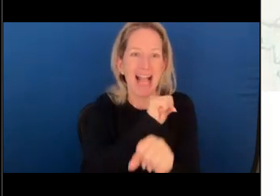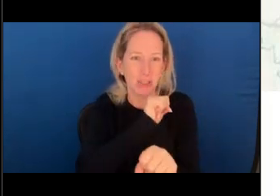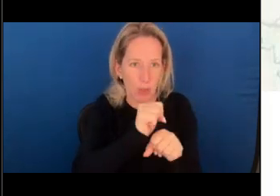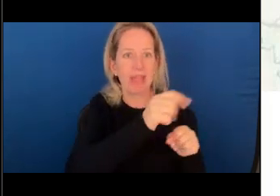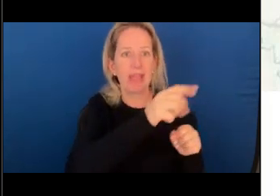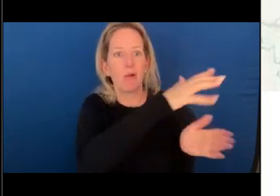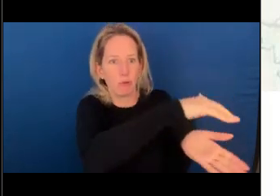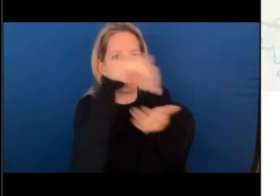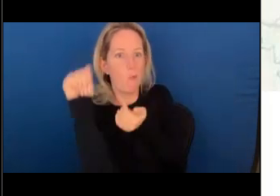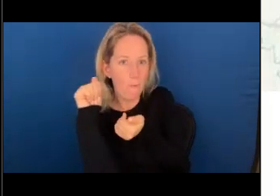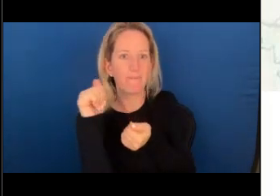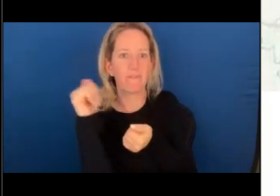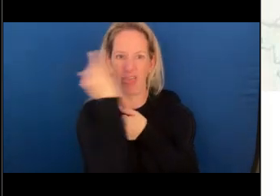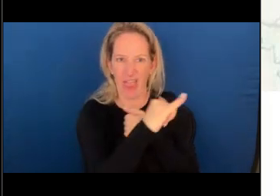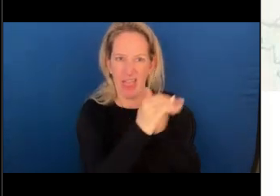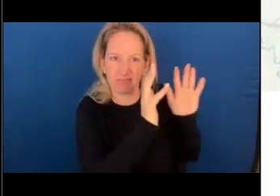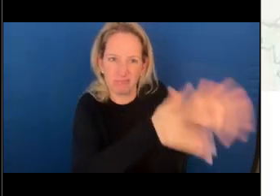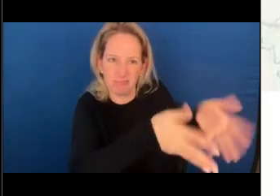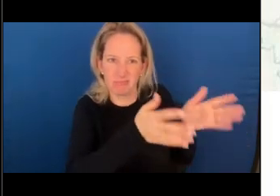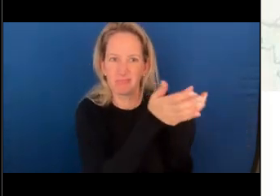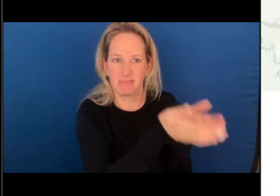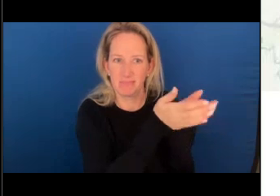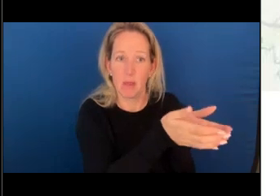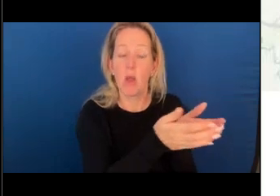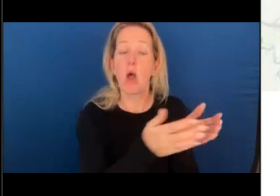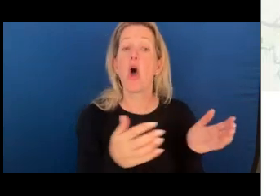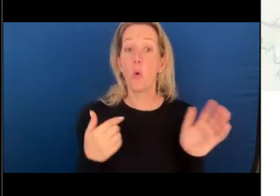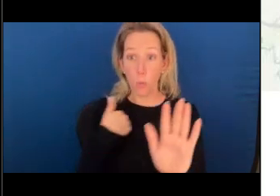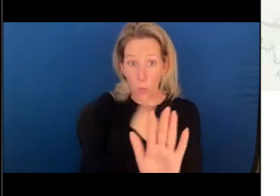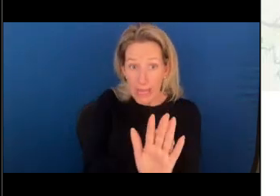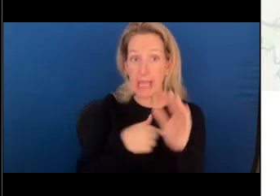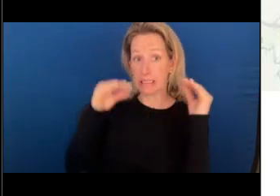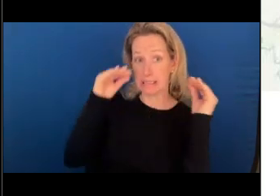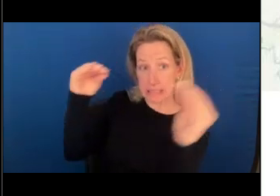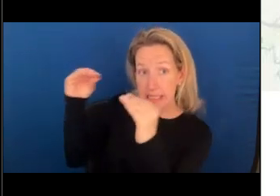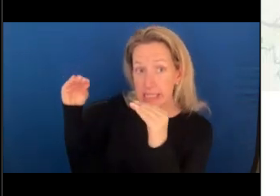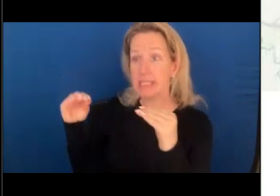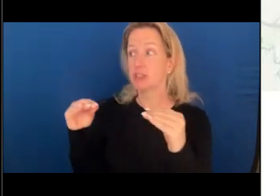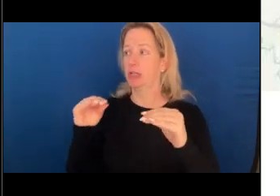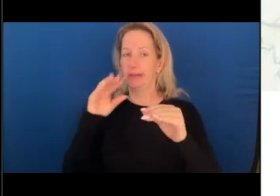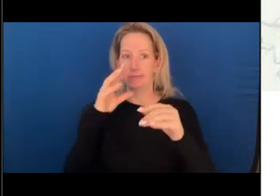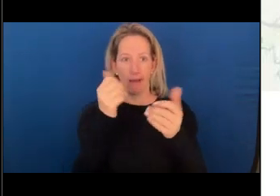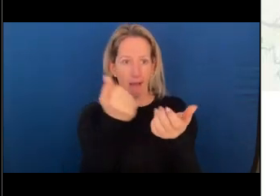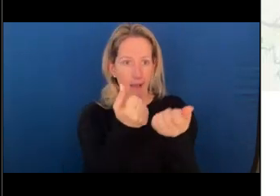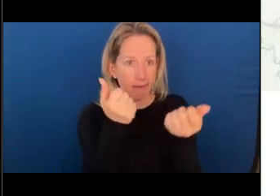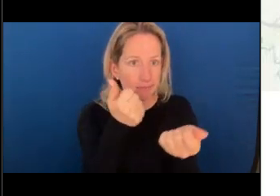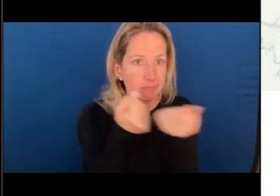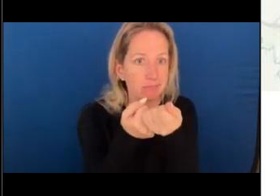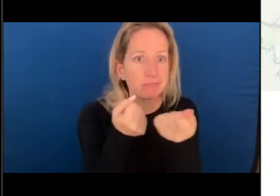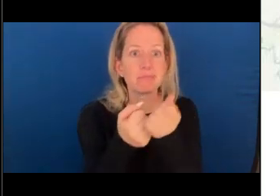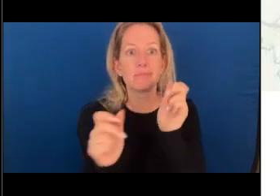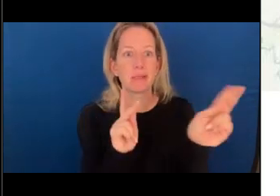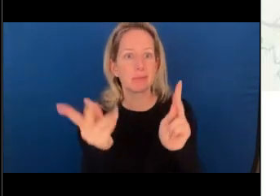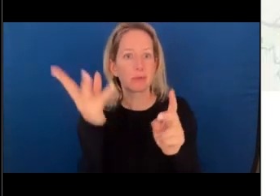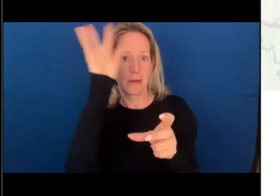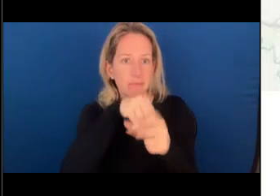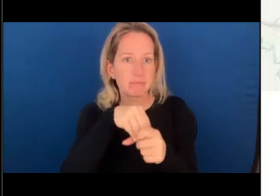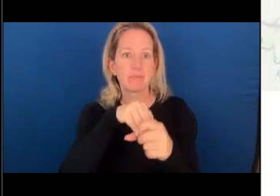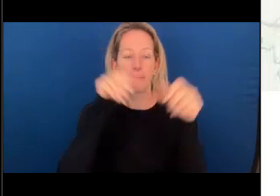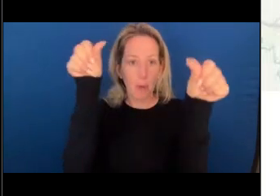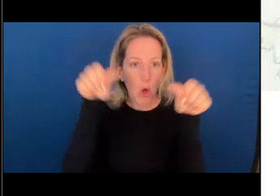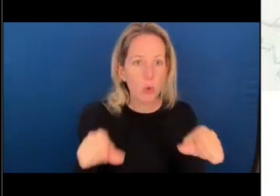be doing the removals, we'll be talking about it, educating the public, informing them what's going on, and getting people on board with those efforts. And then